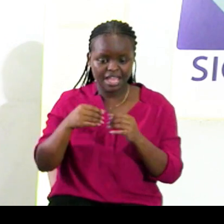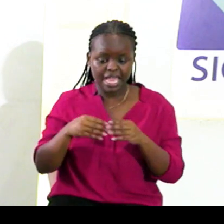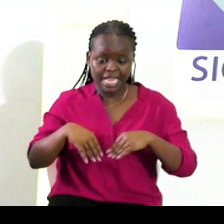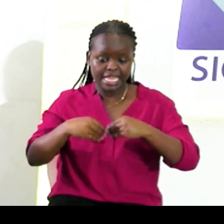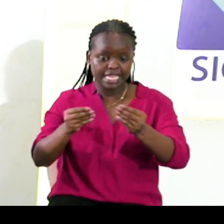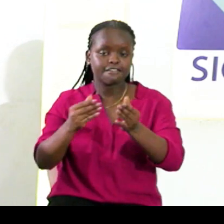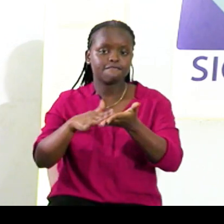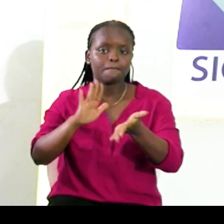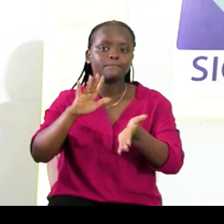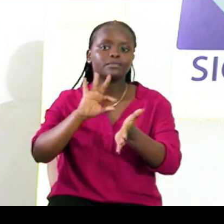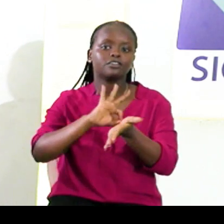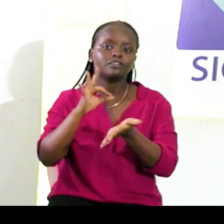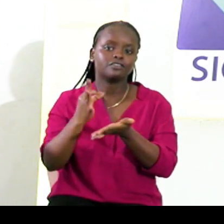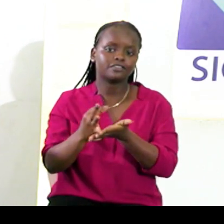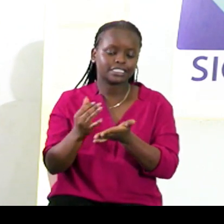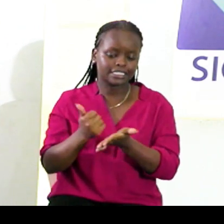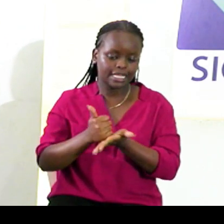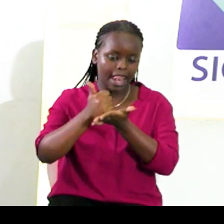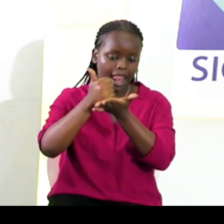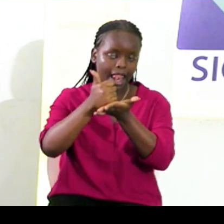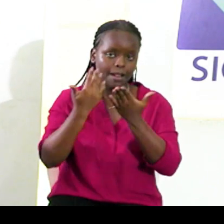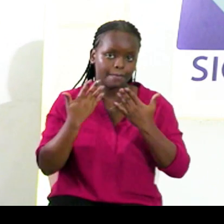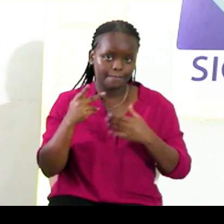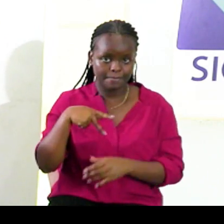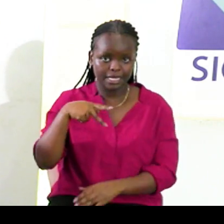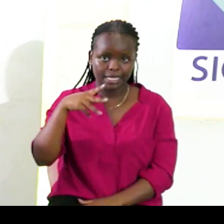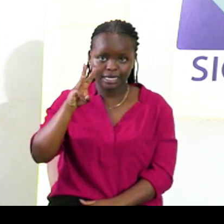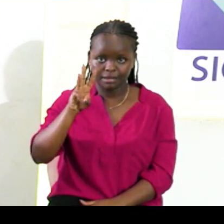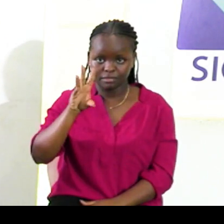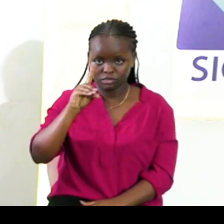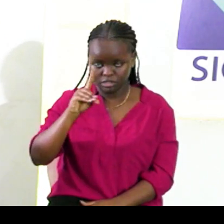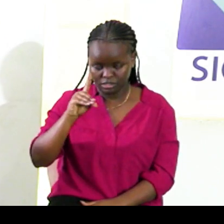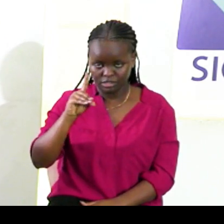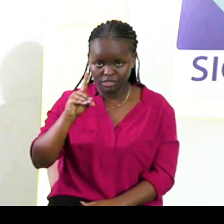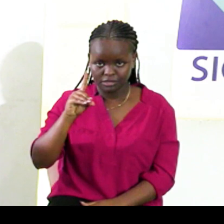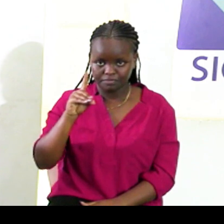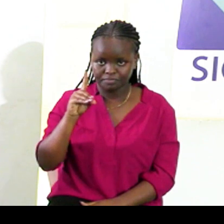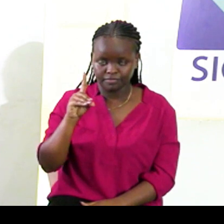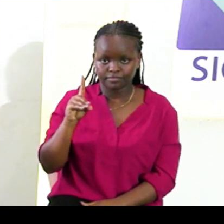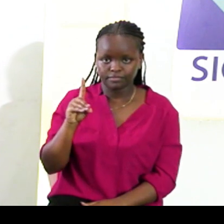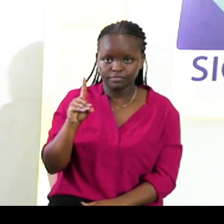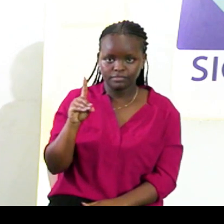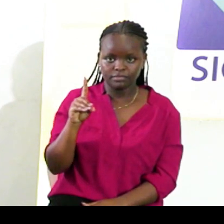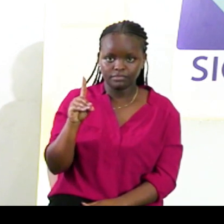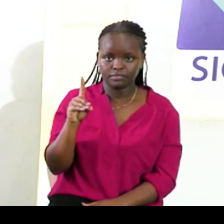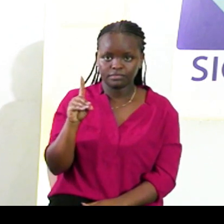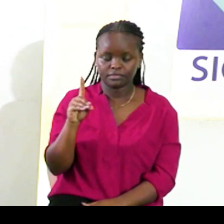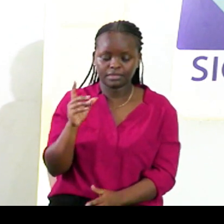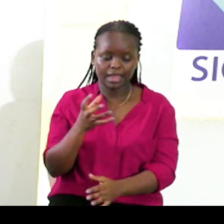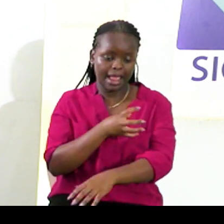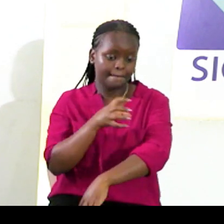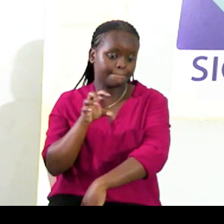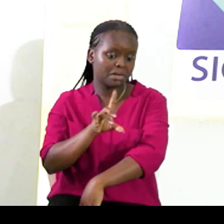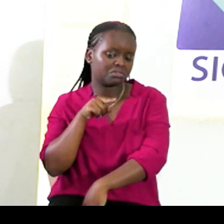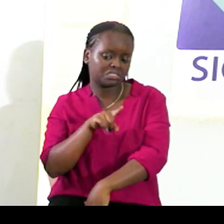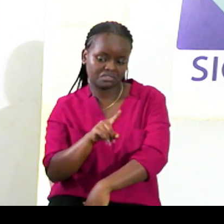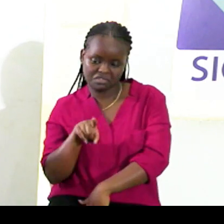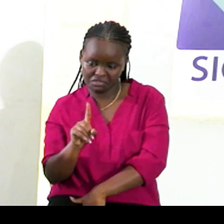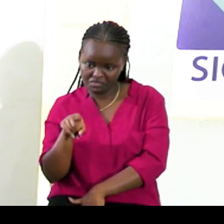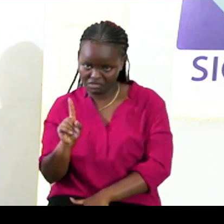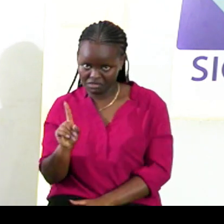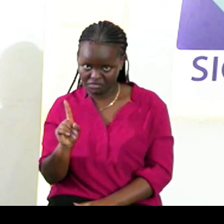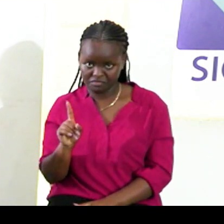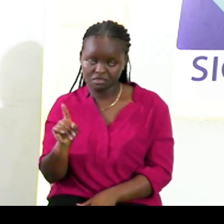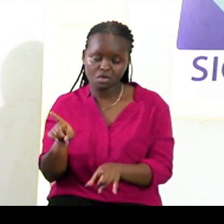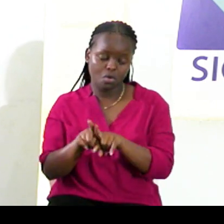funds to help people living with disabilities to empower themselves.